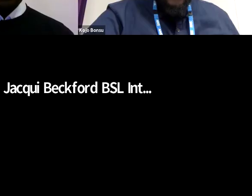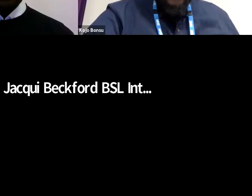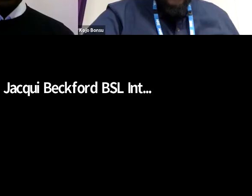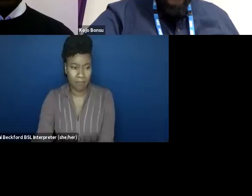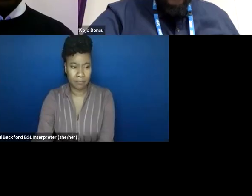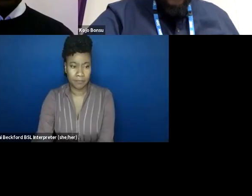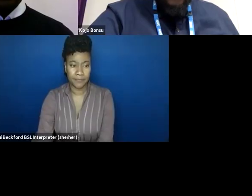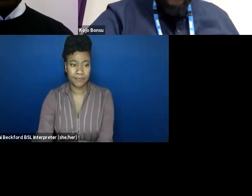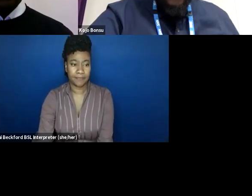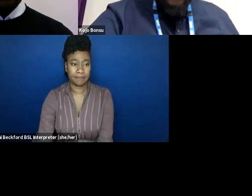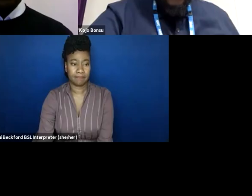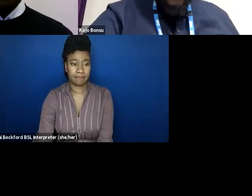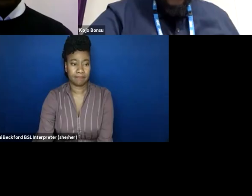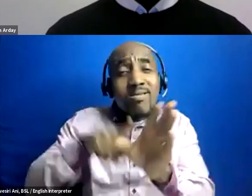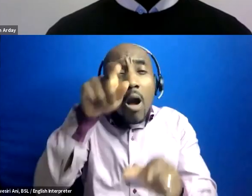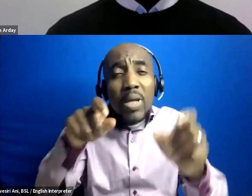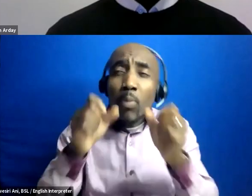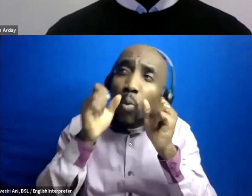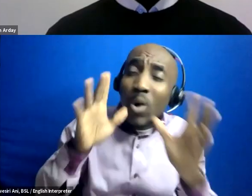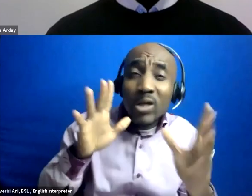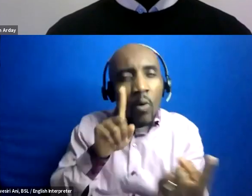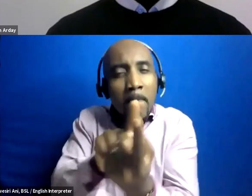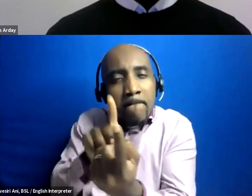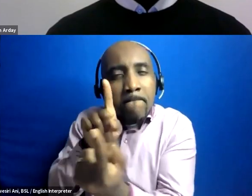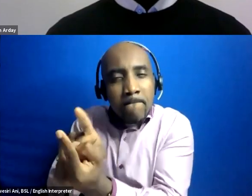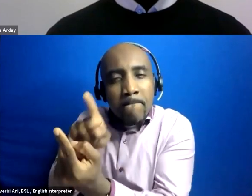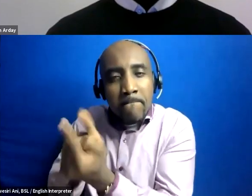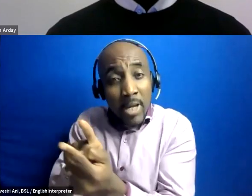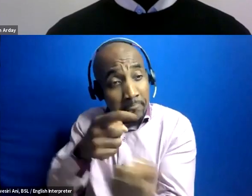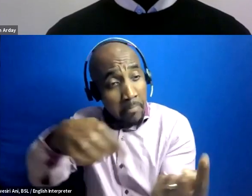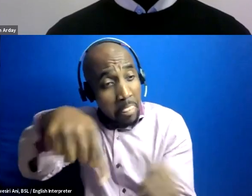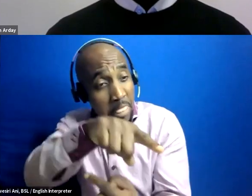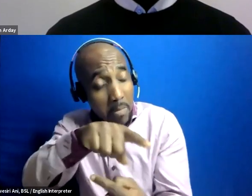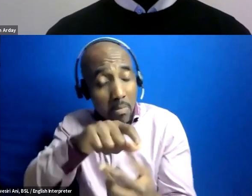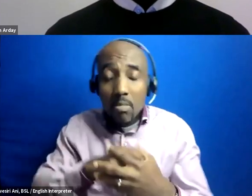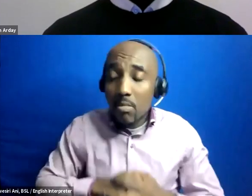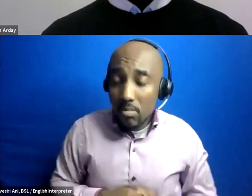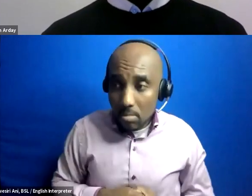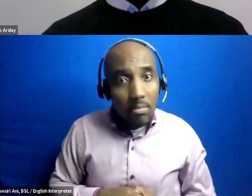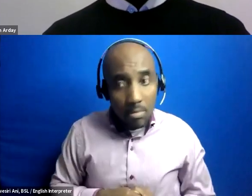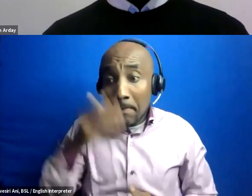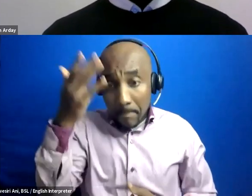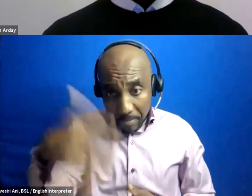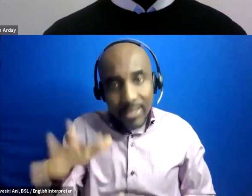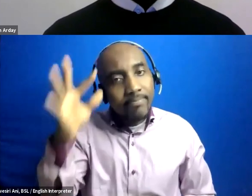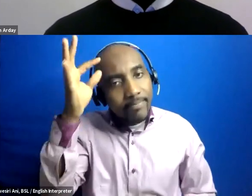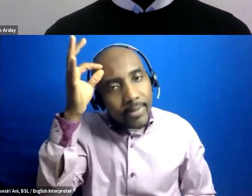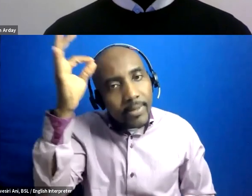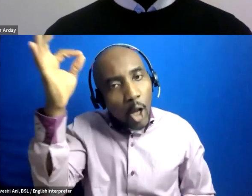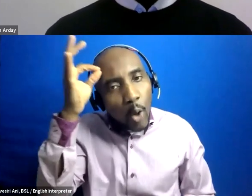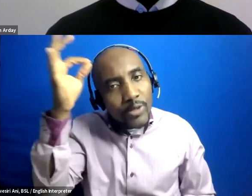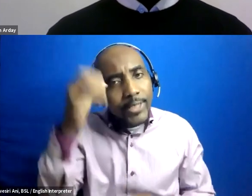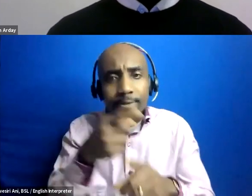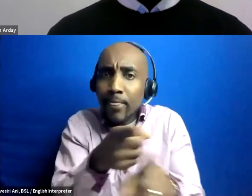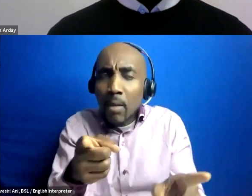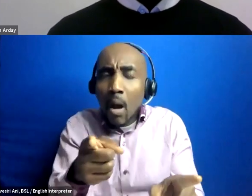those wonderful young people who had all experienced psychoses, I